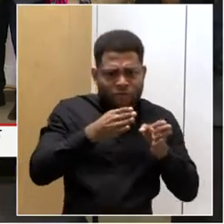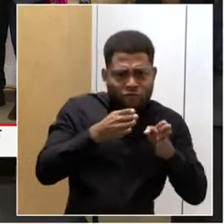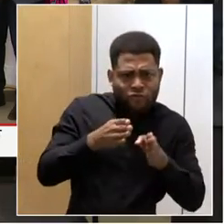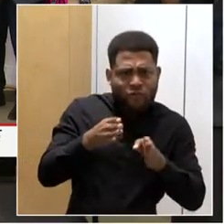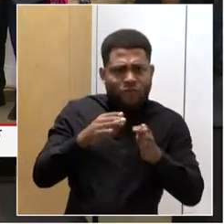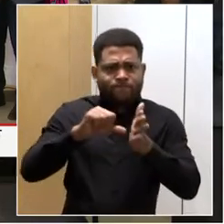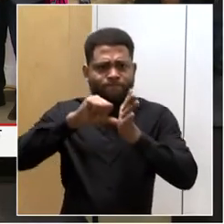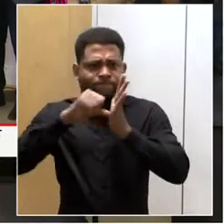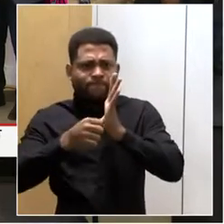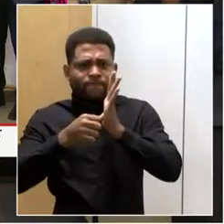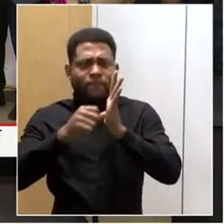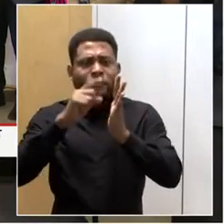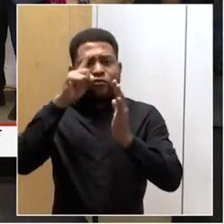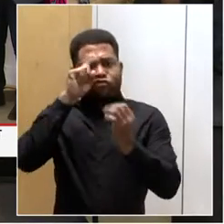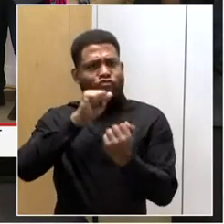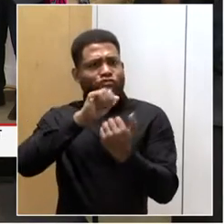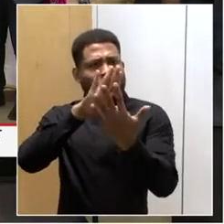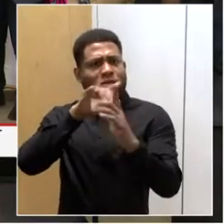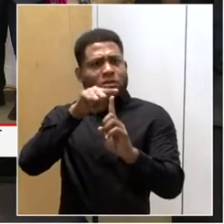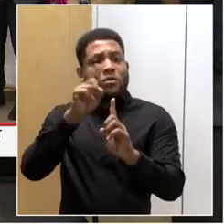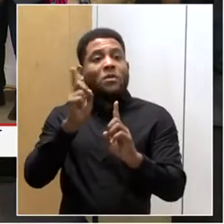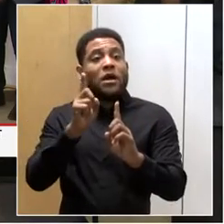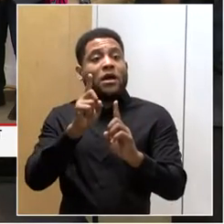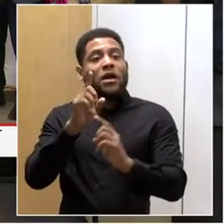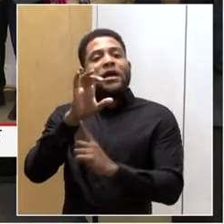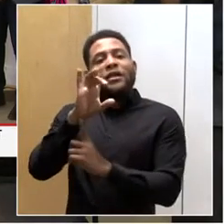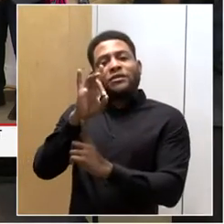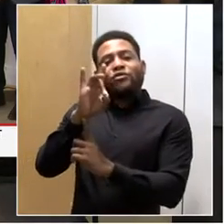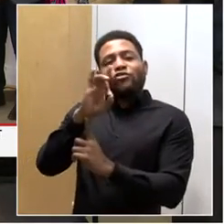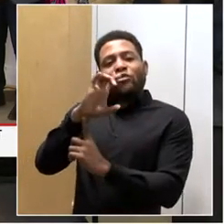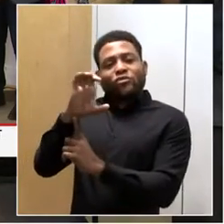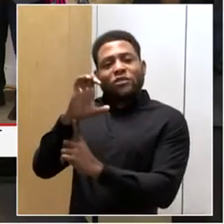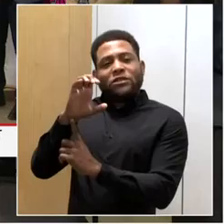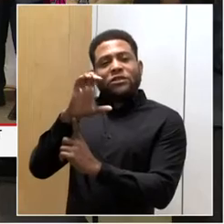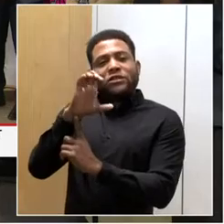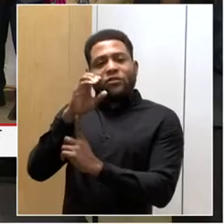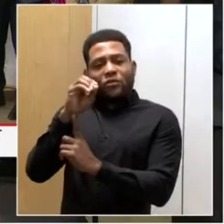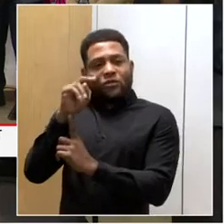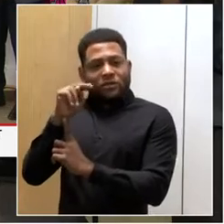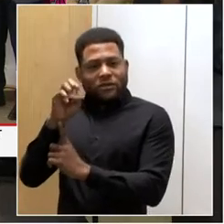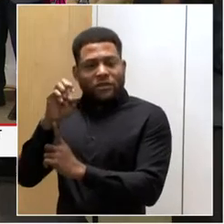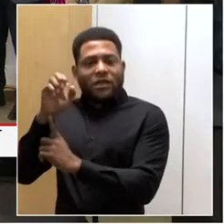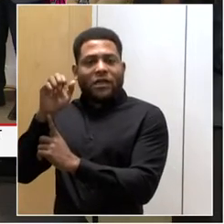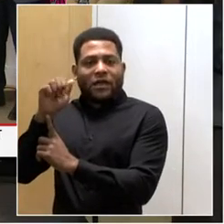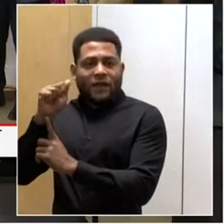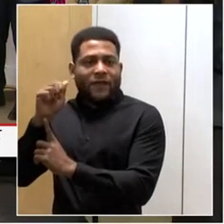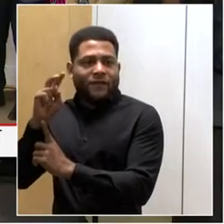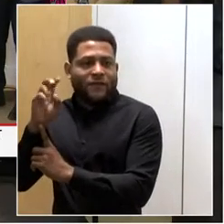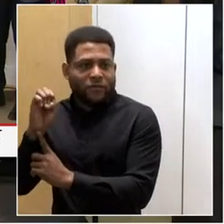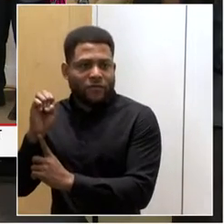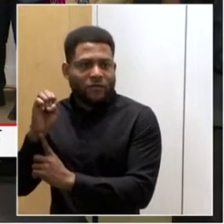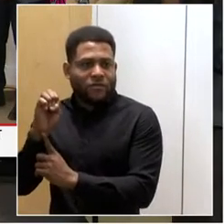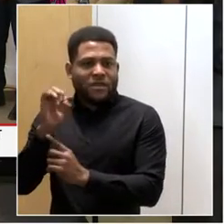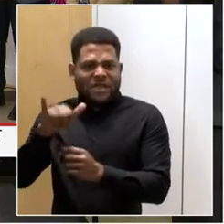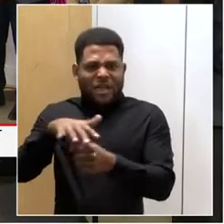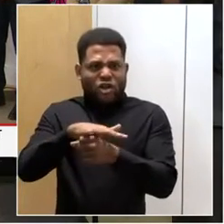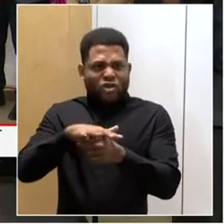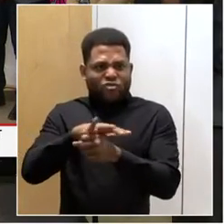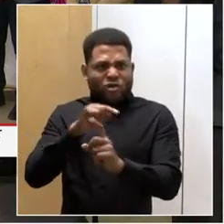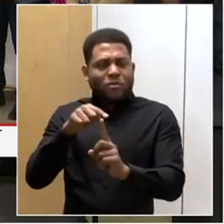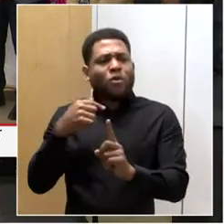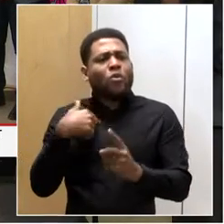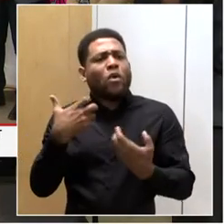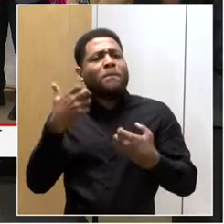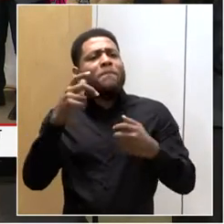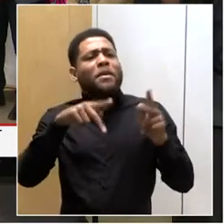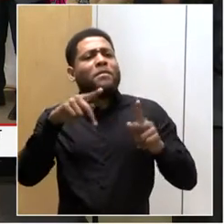the 800 block of Connecticut Avenue, for example. We feel that's an important way to bring tourists up from Lafayette Park into